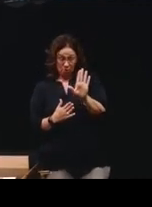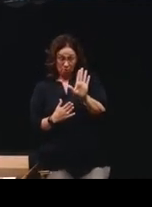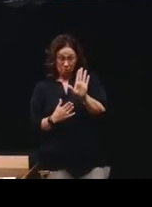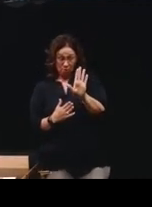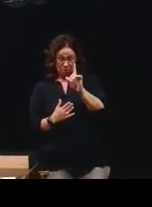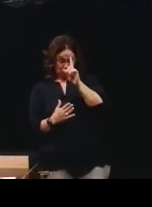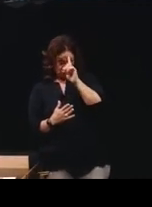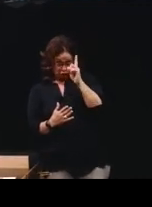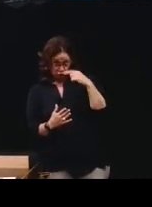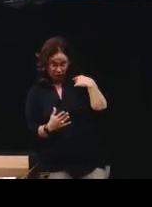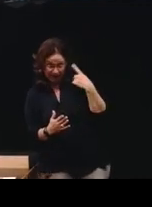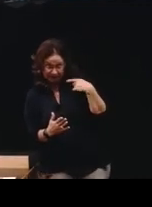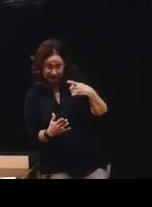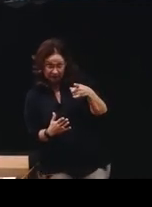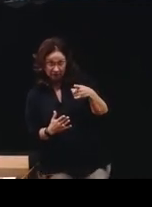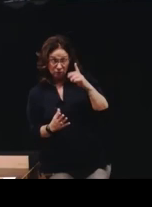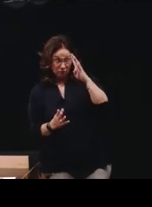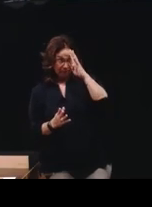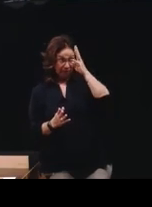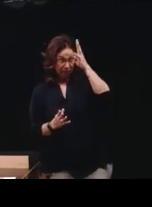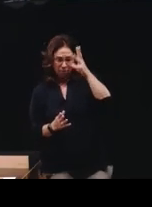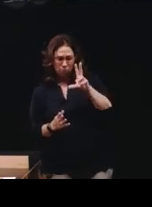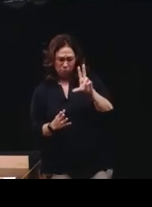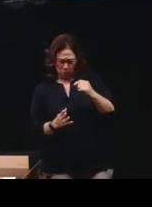any way, shape, or form you're making up these symptoms.